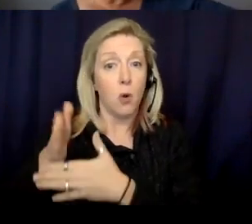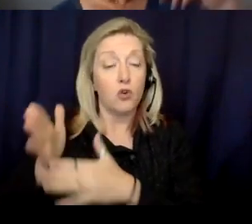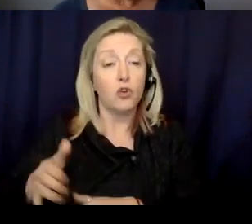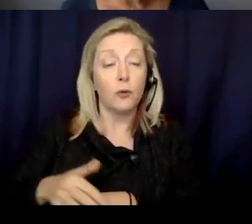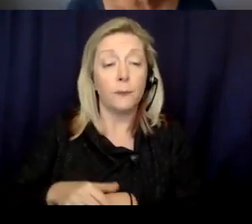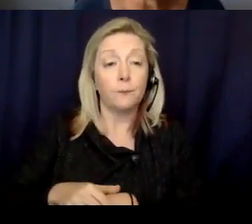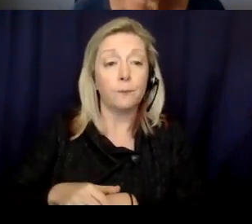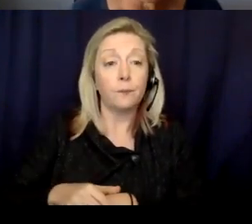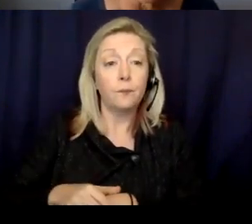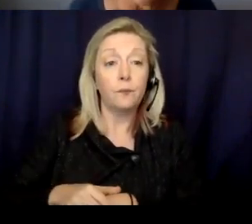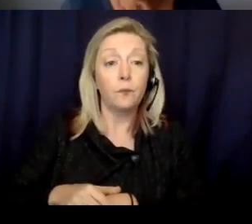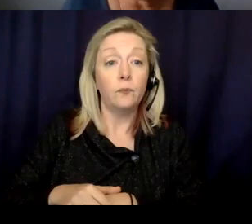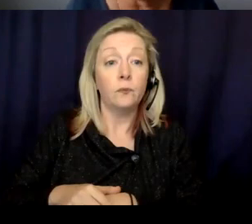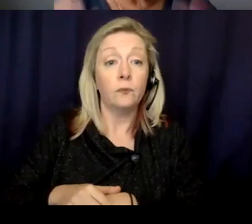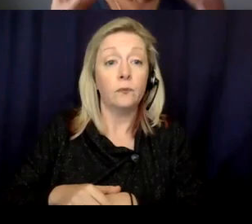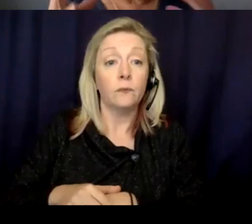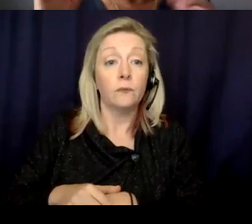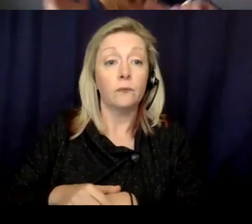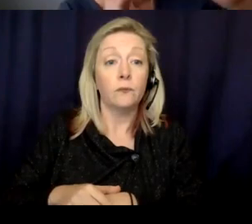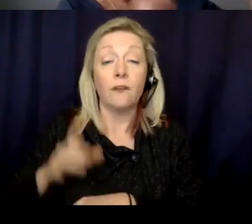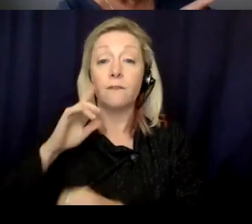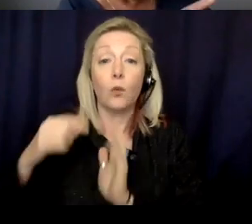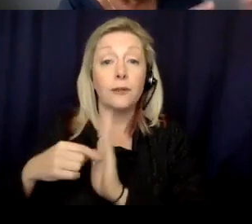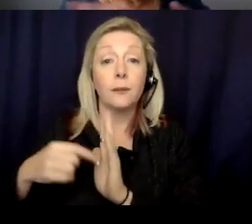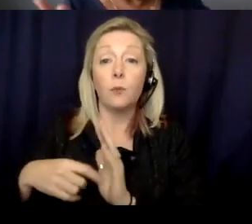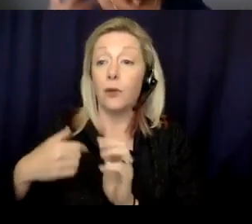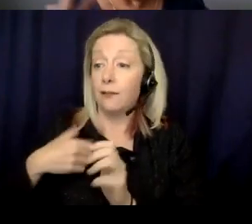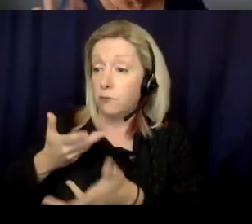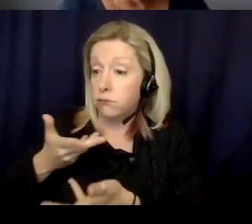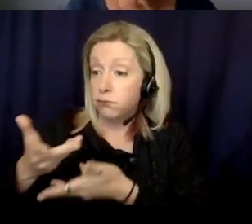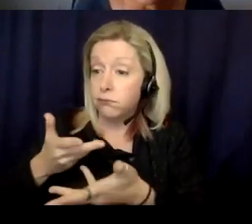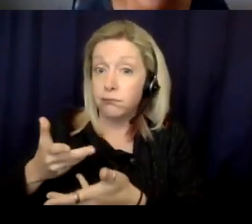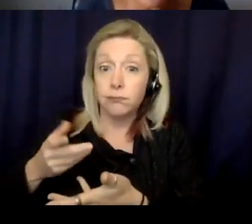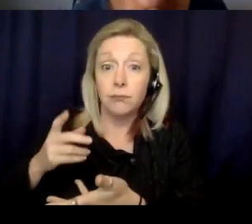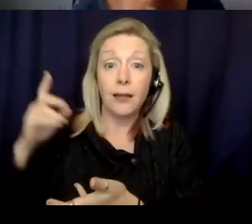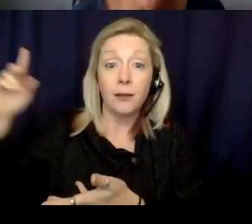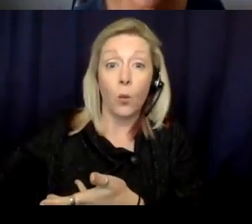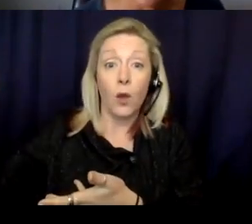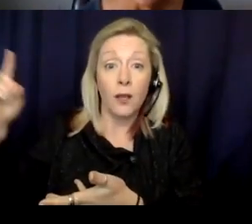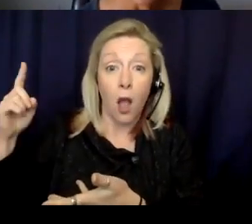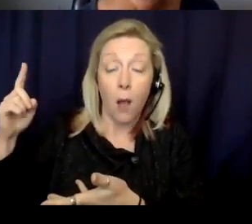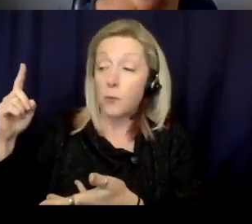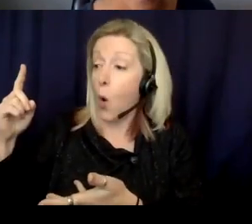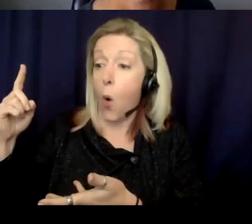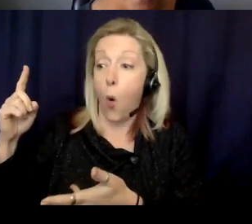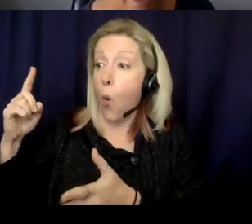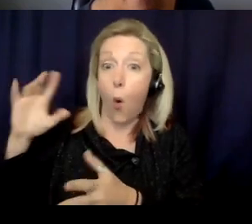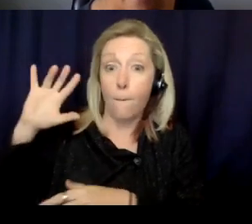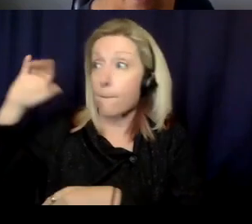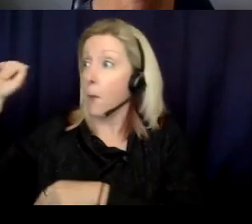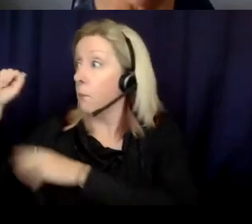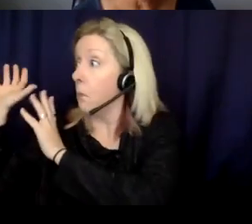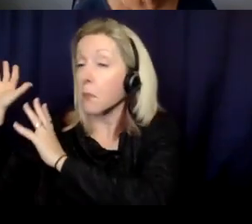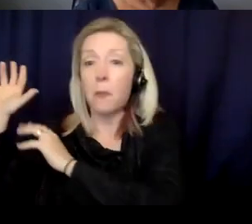the principal comes to the door, I'm not going to just jump up and leave and go, especially if the child is deafblind, because they don't know what just